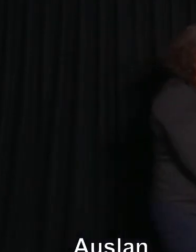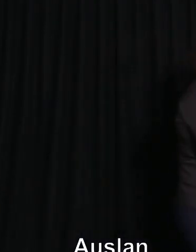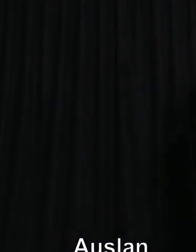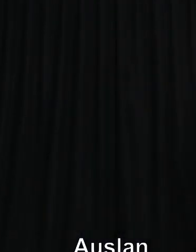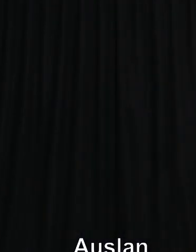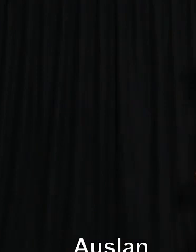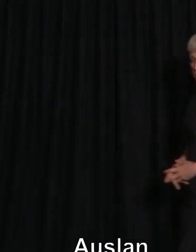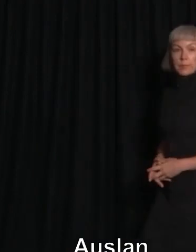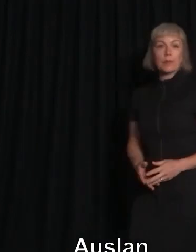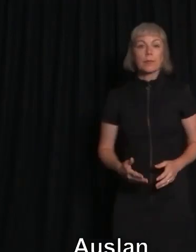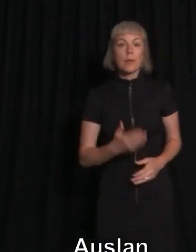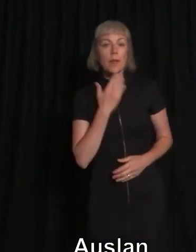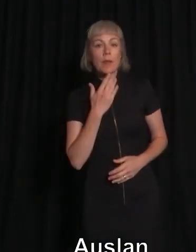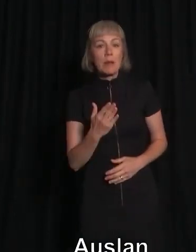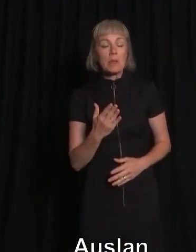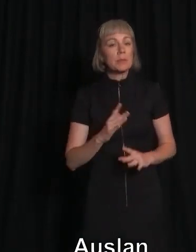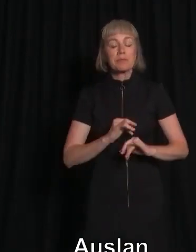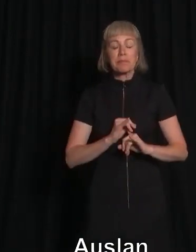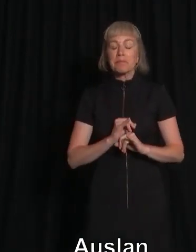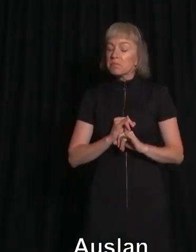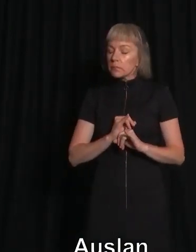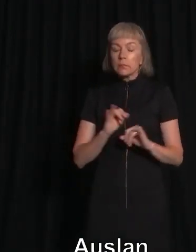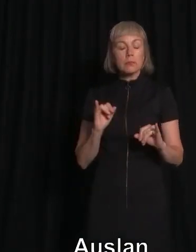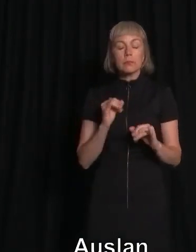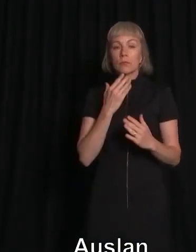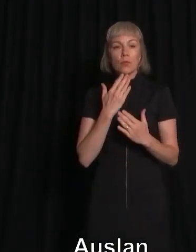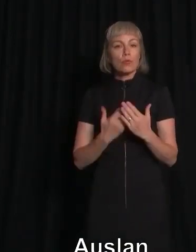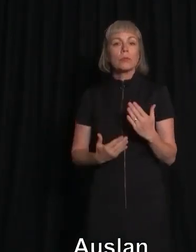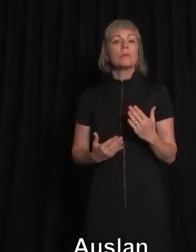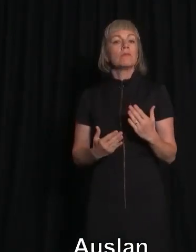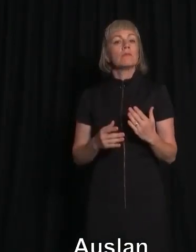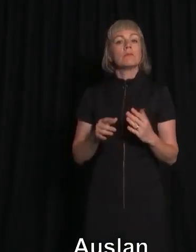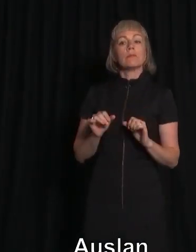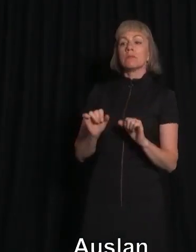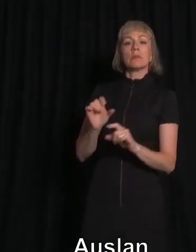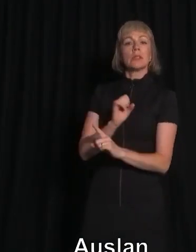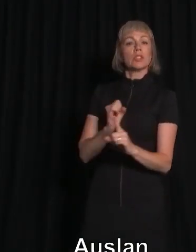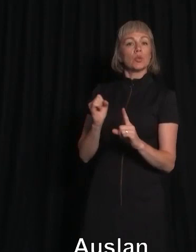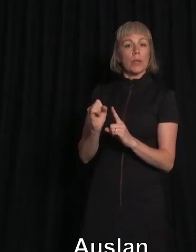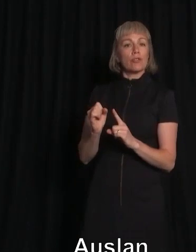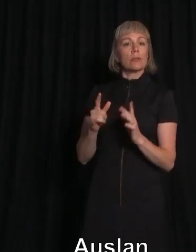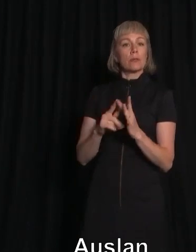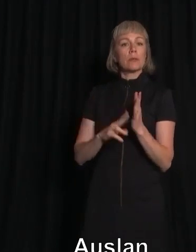Thank you, Crystal. It's just truly horrifying to think of those situations faced by intersex children.